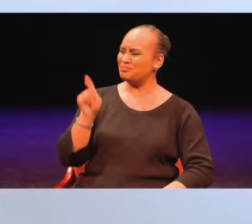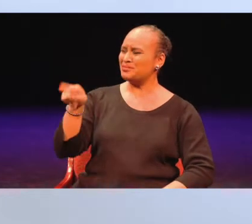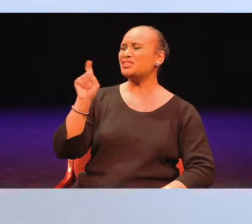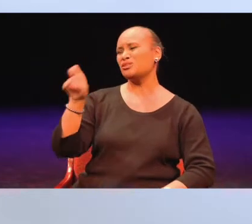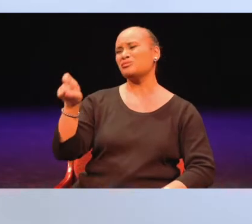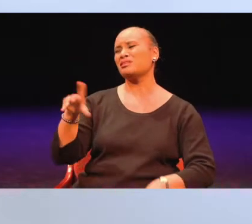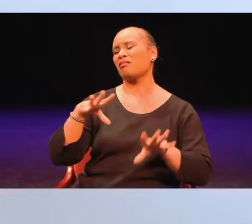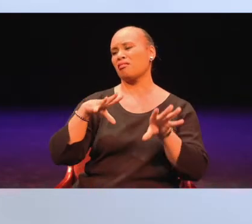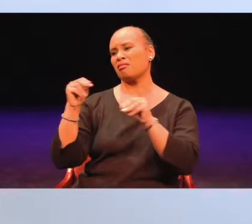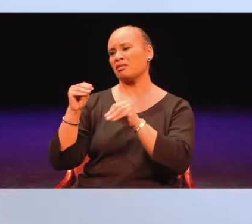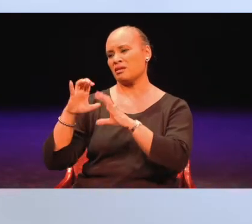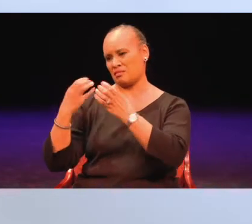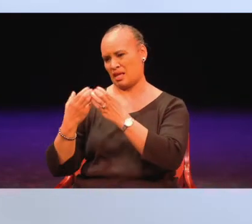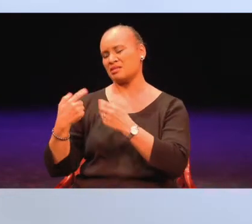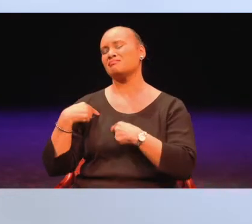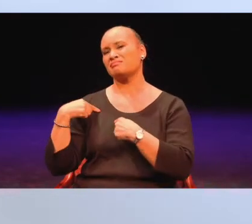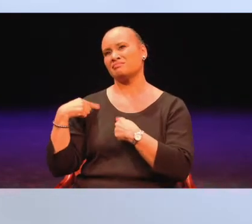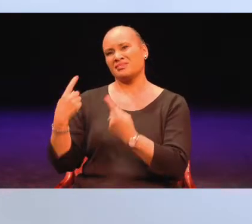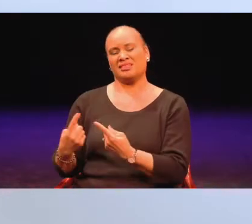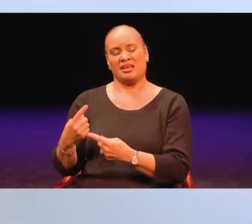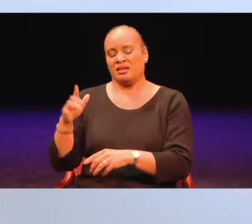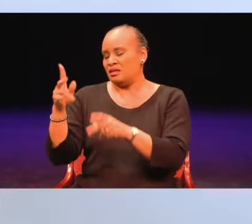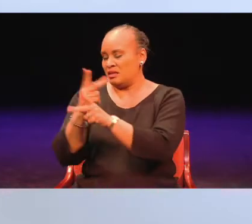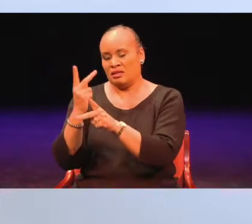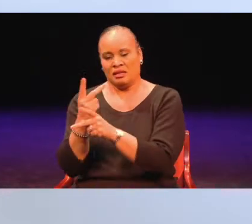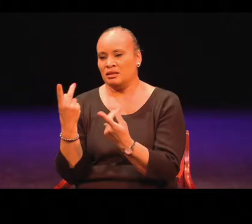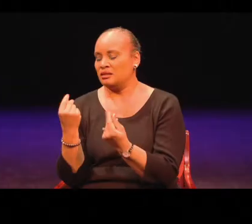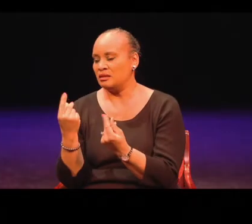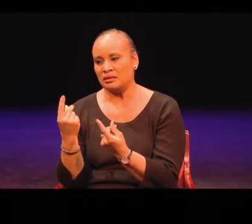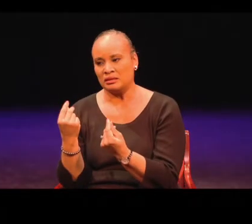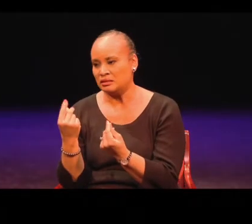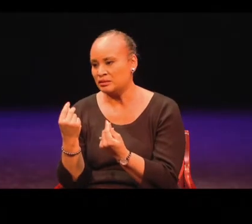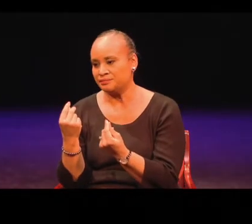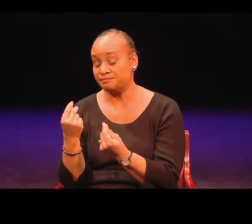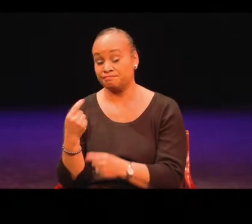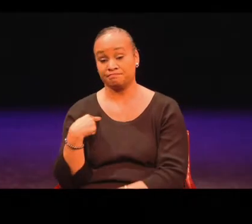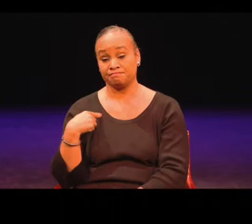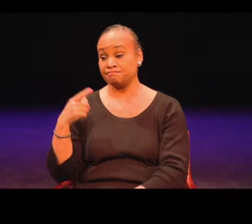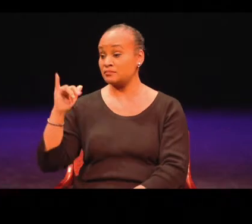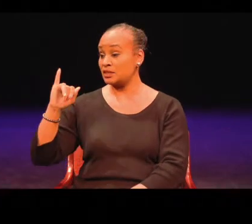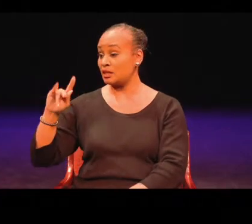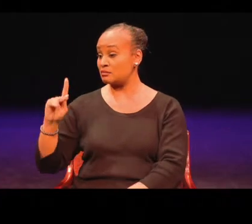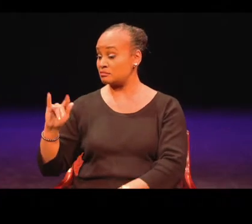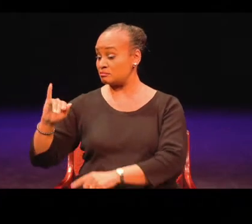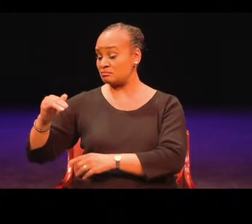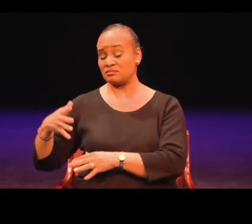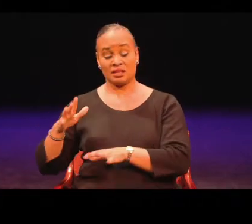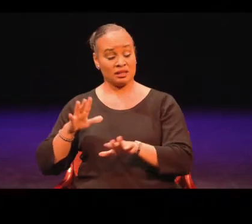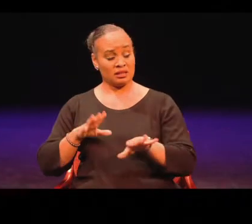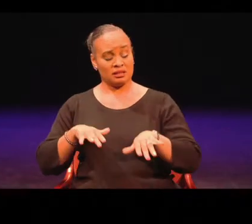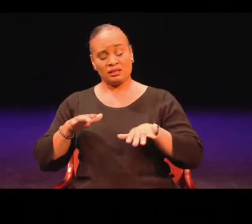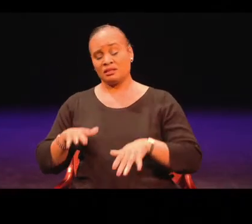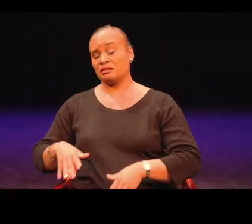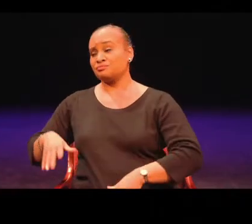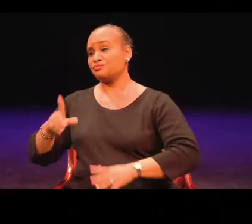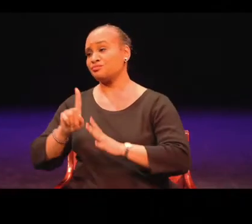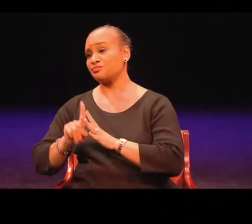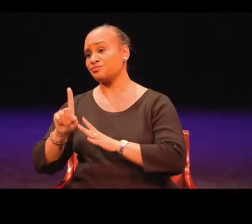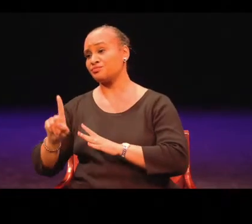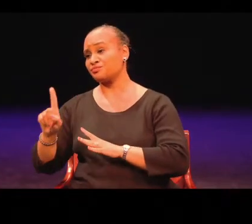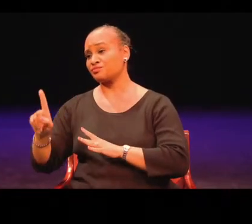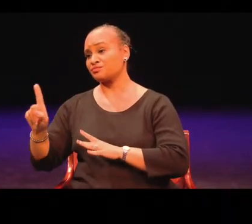class until he could figure out what to do with his wings. He left the room quietly, dragging his feathers behind